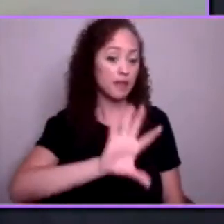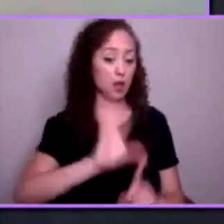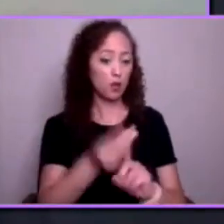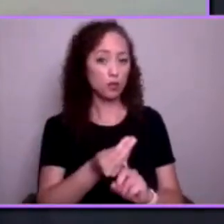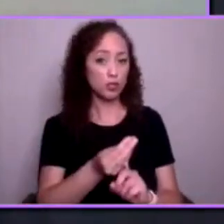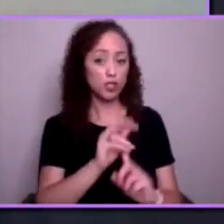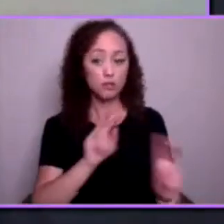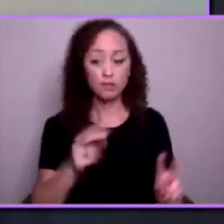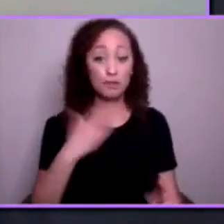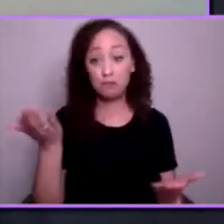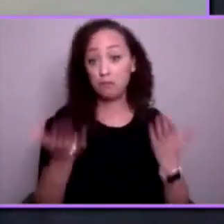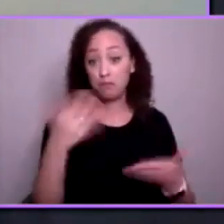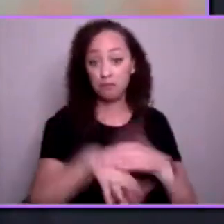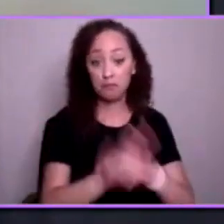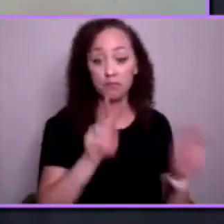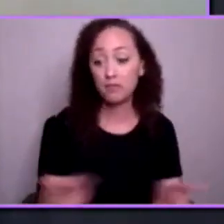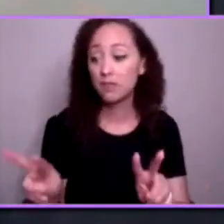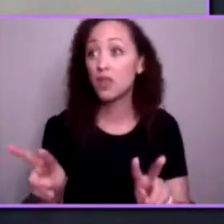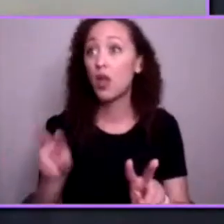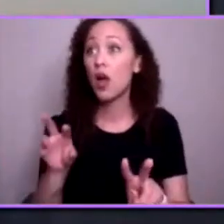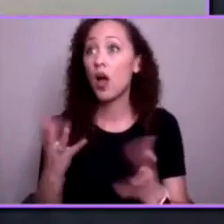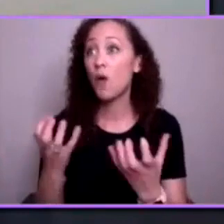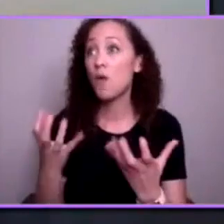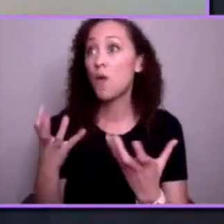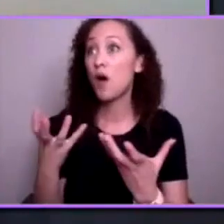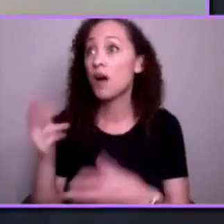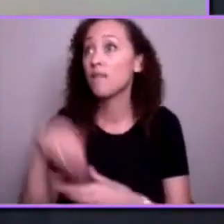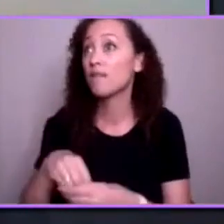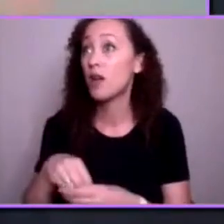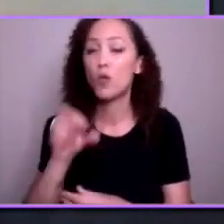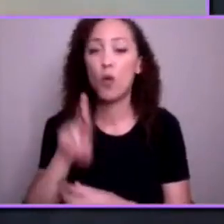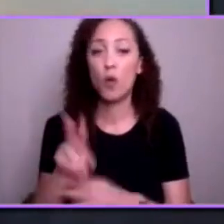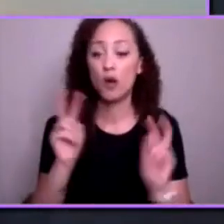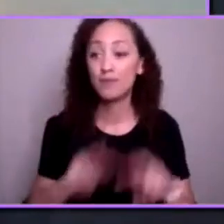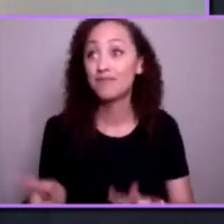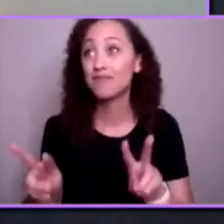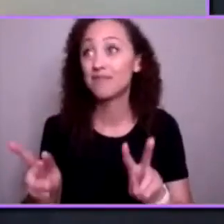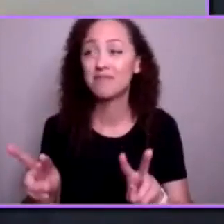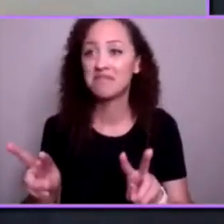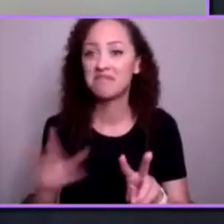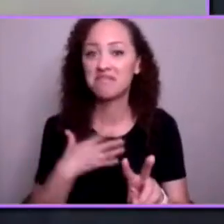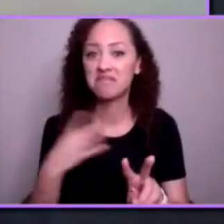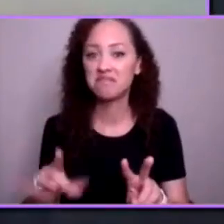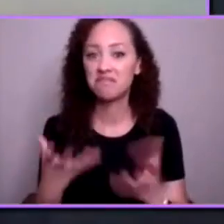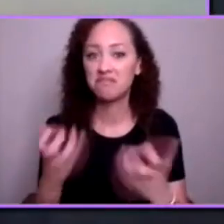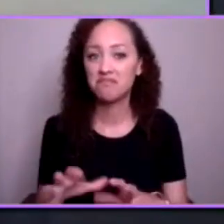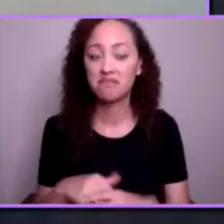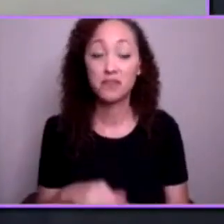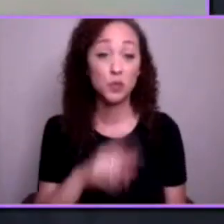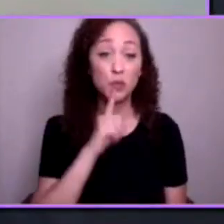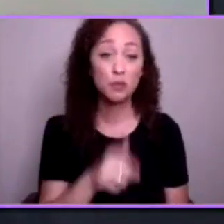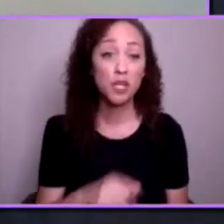want to be part of that. So thinking about what that value is, that is sort of the kind of the North Star for where you want to go